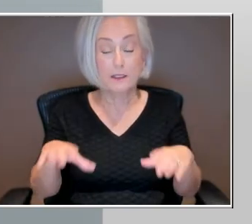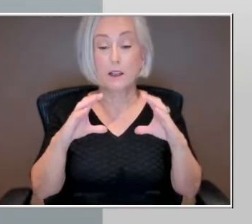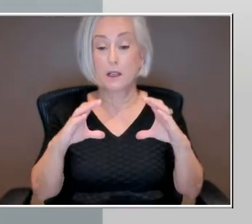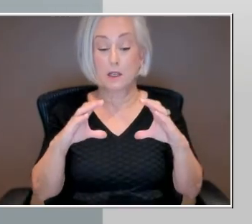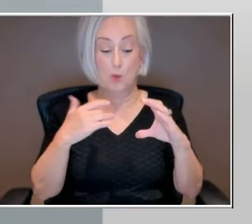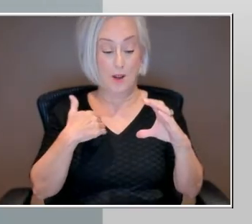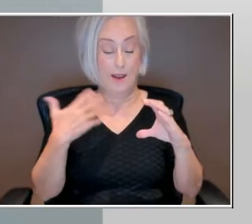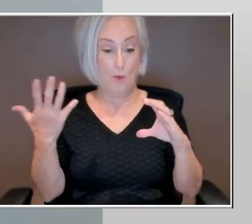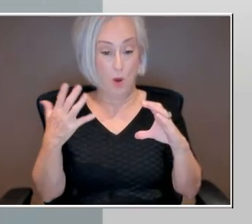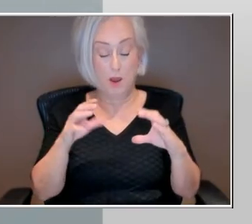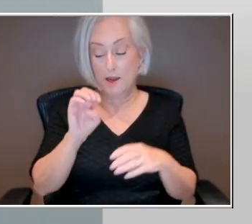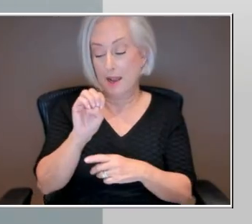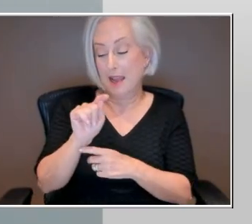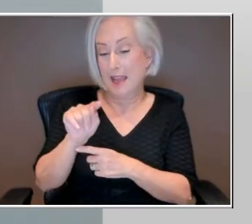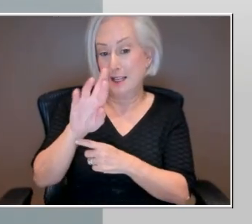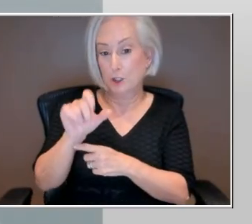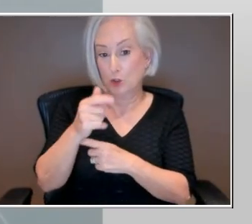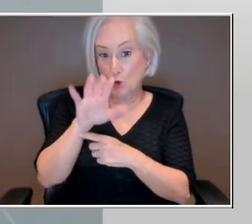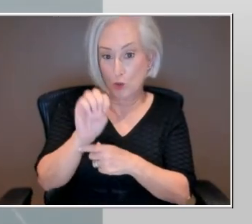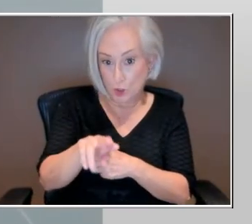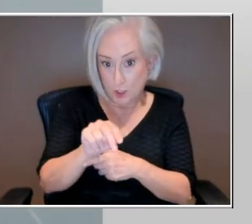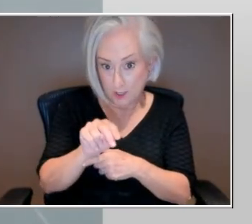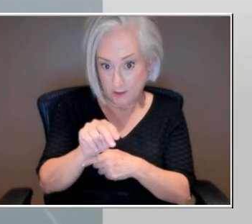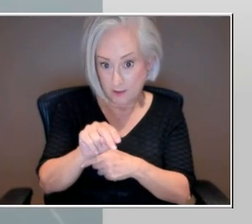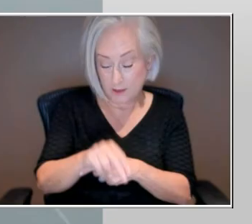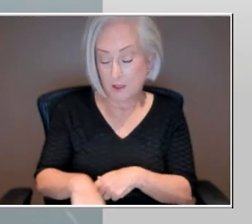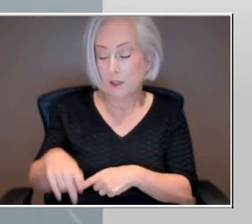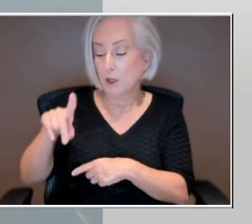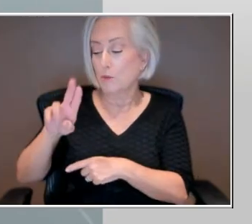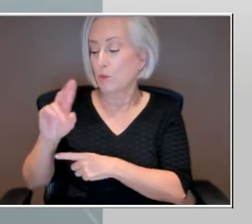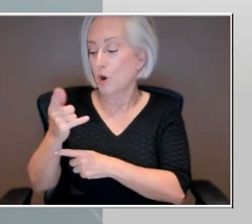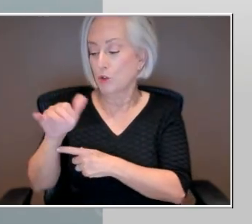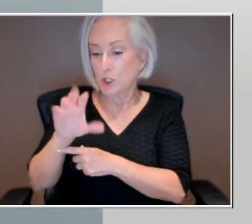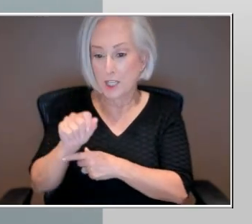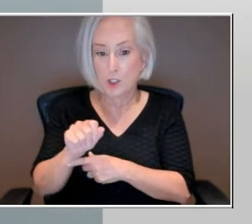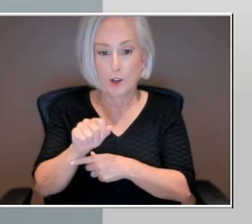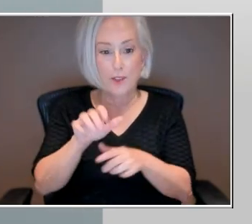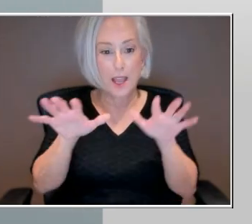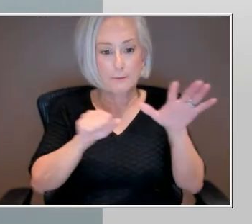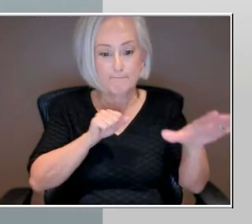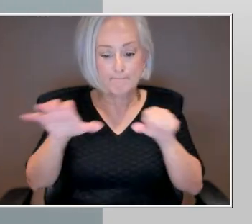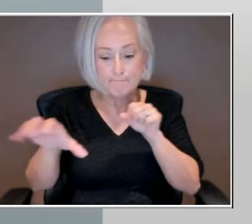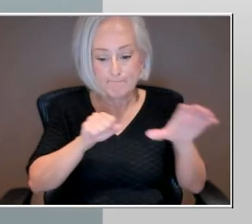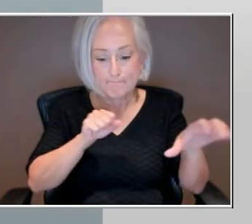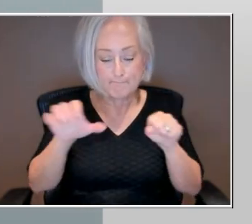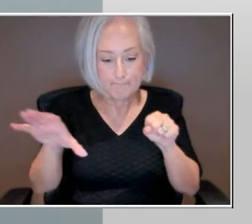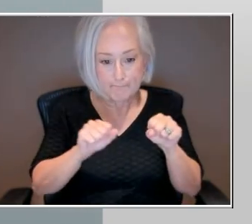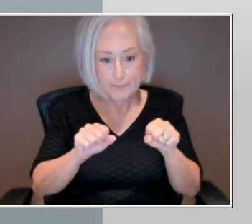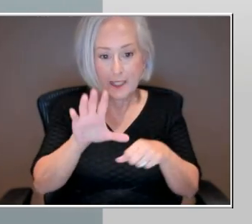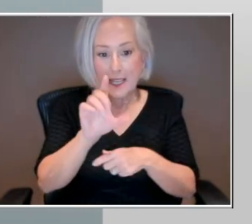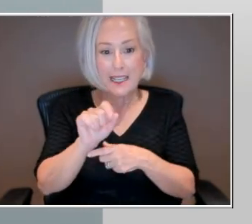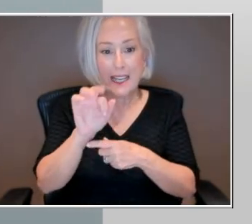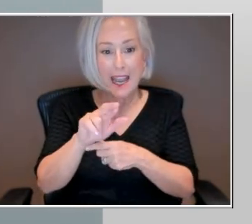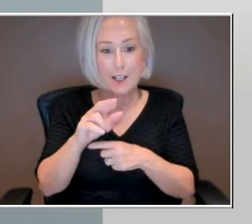receptor bind hormones, and that's what helps the cancer cell grow and drives the growth. The HER2 receptor that we look for is a